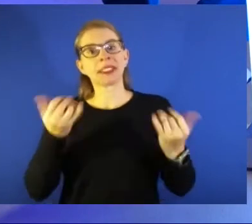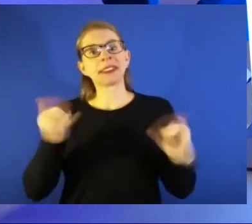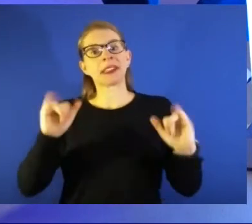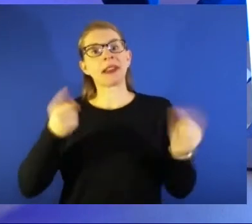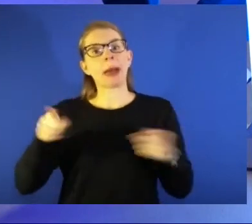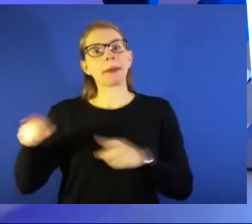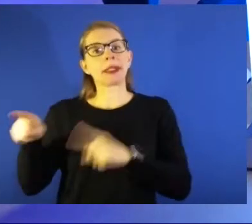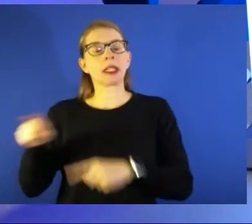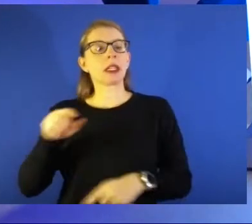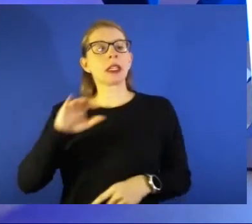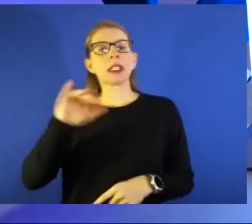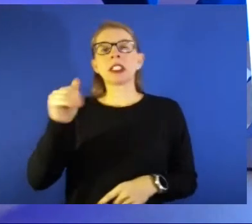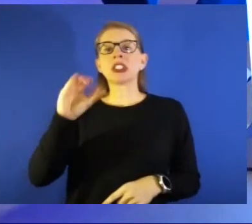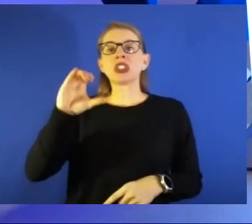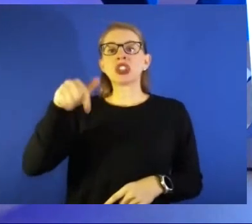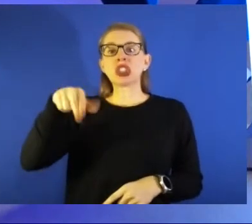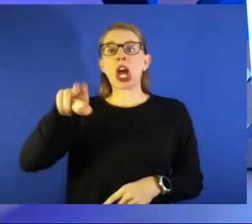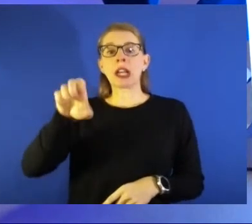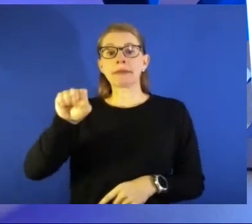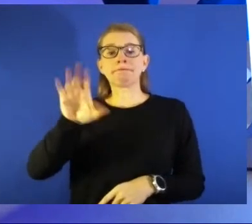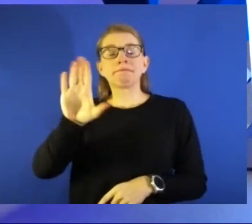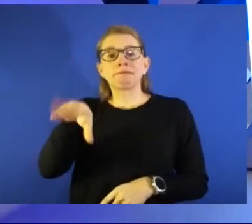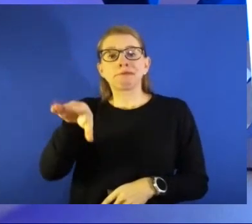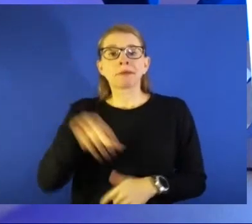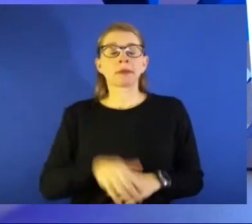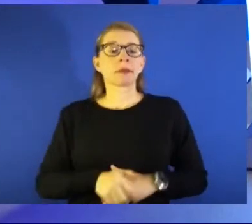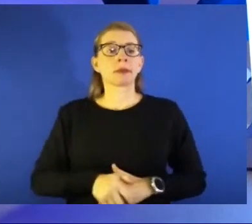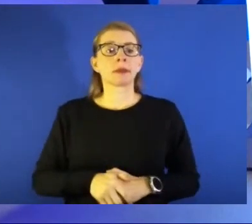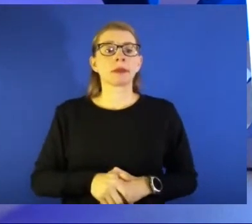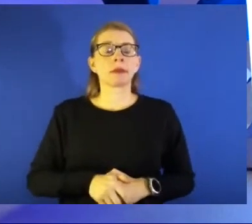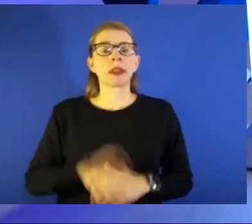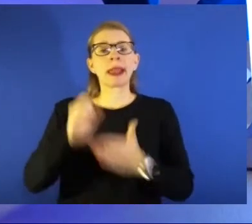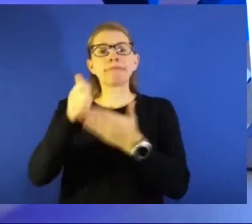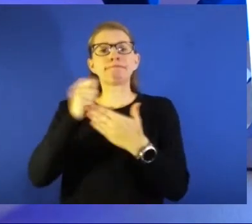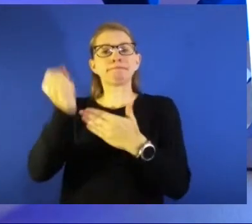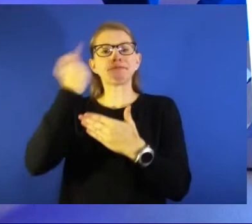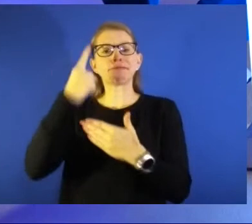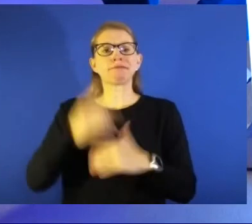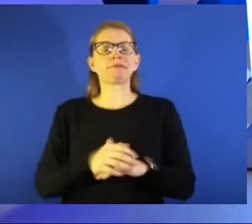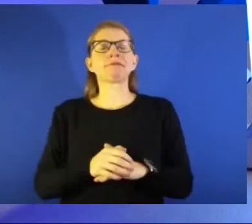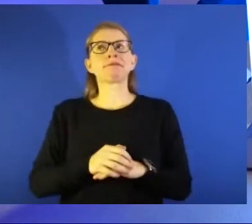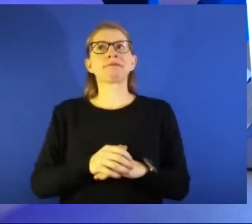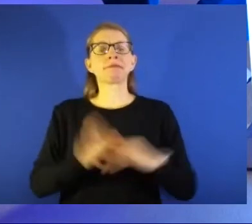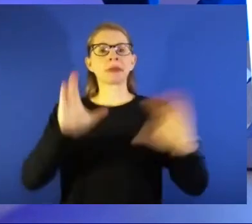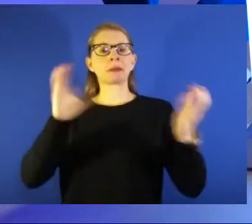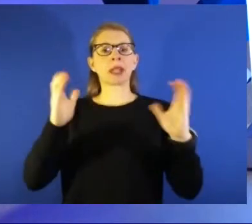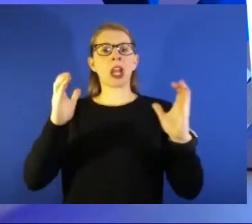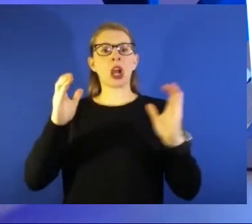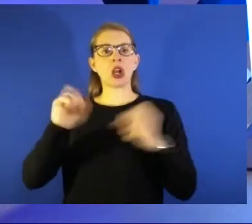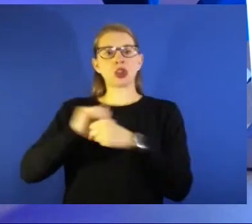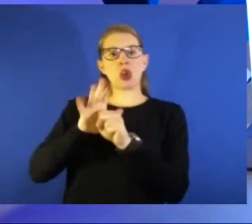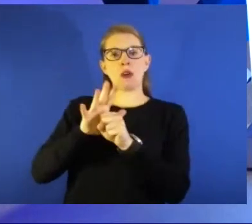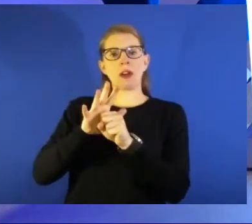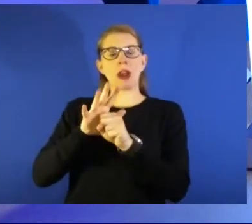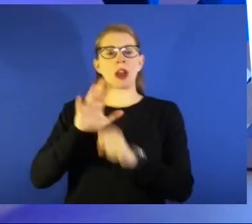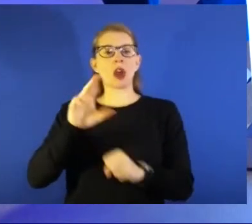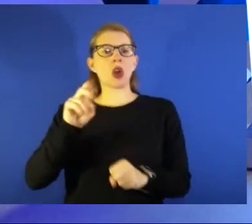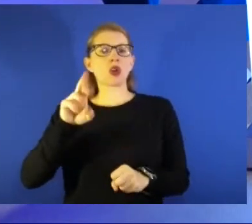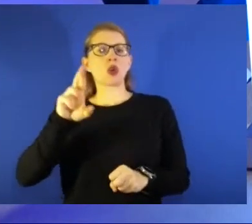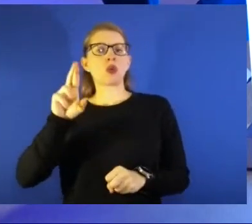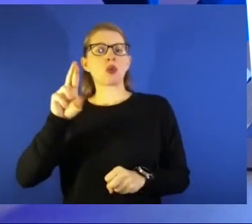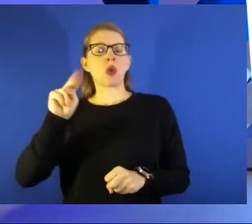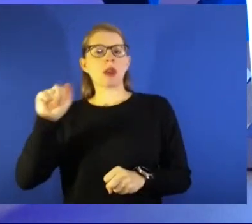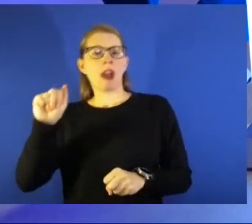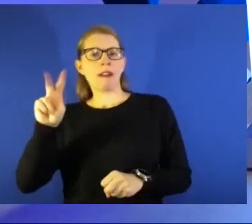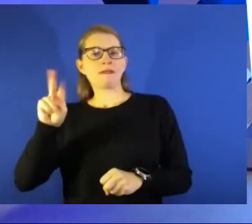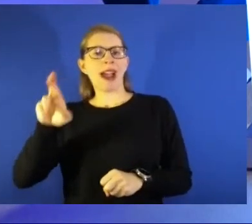Jacques, tell me, help me understand, just compare when COVID and coronavirus, those words came into our